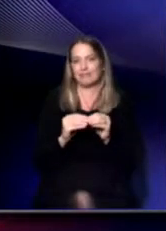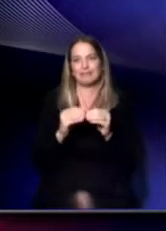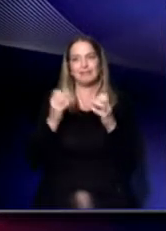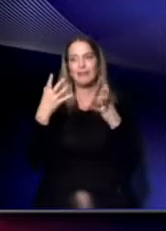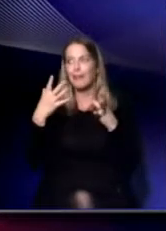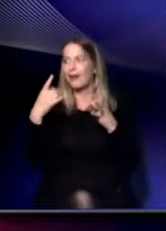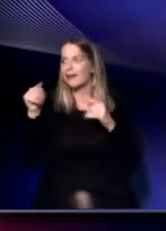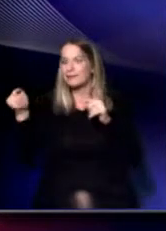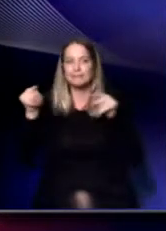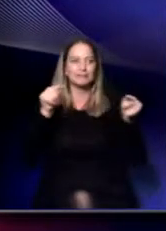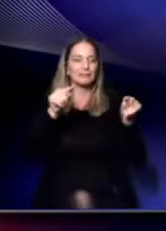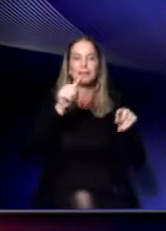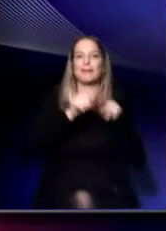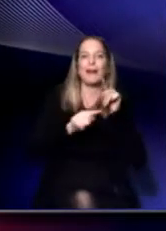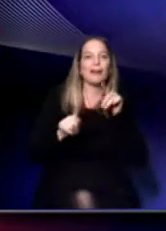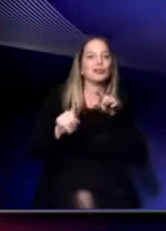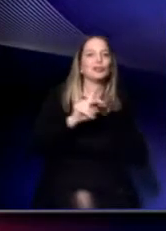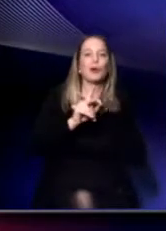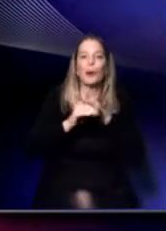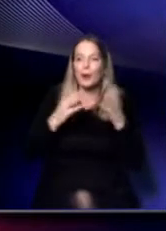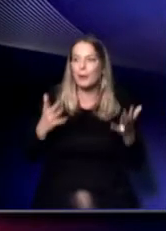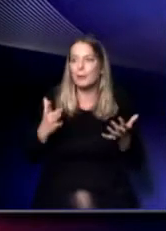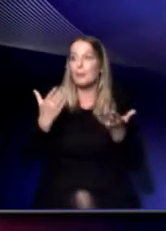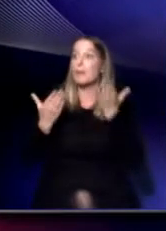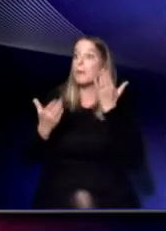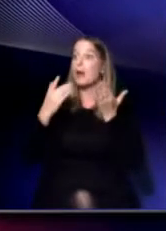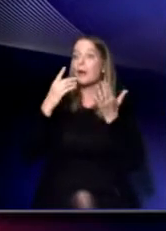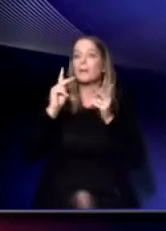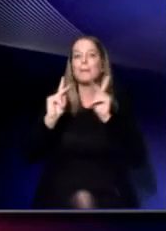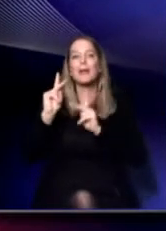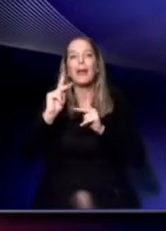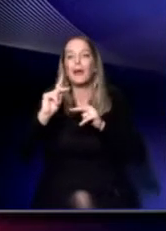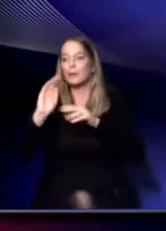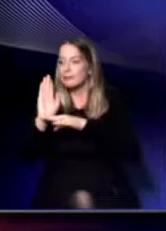And I'm not sure if it's get ready for the year,